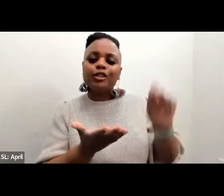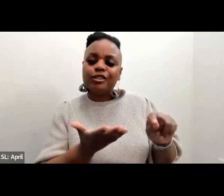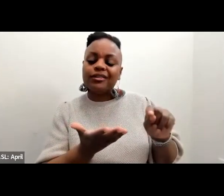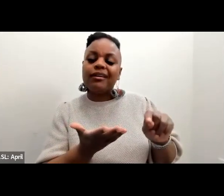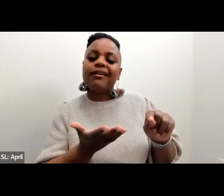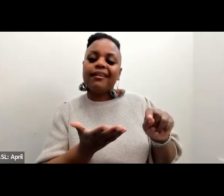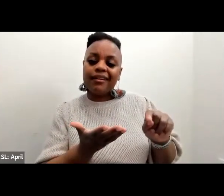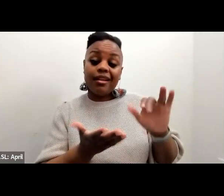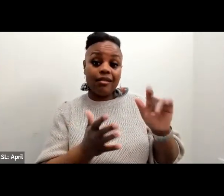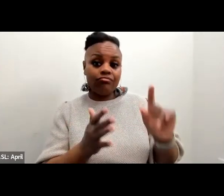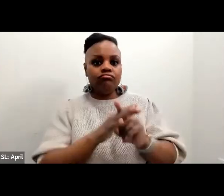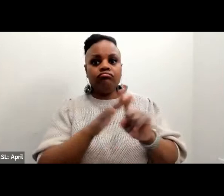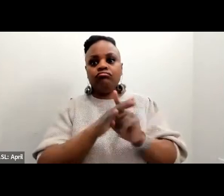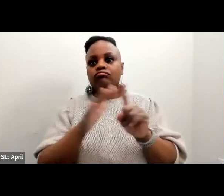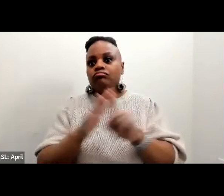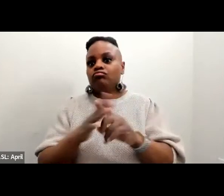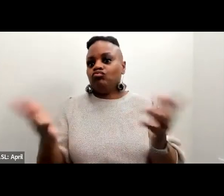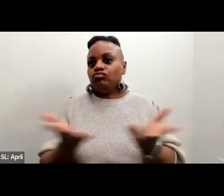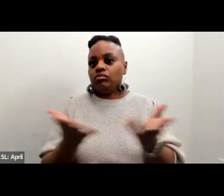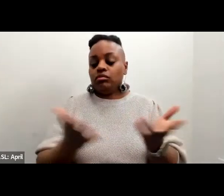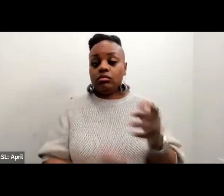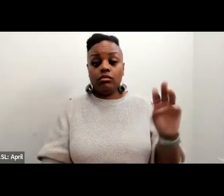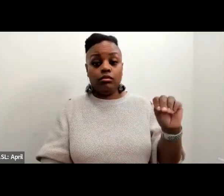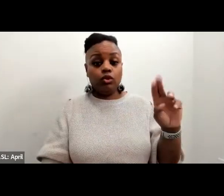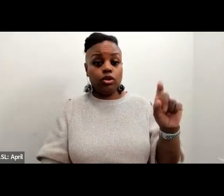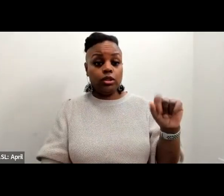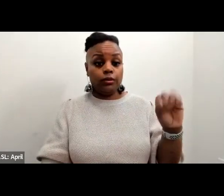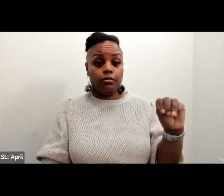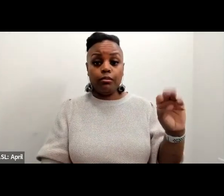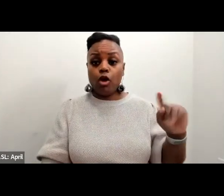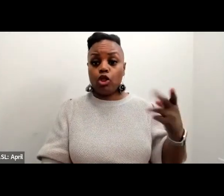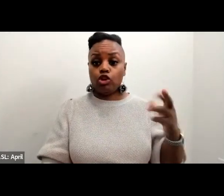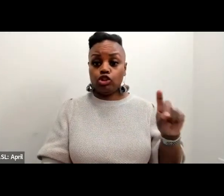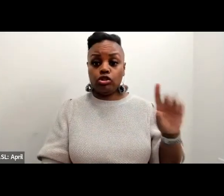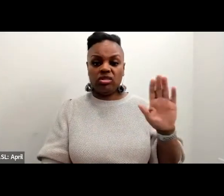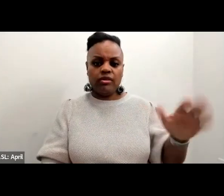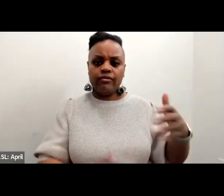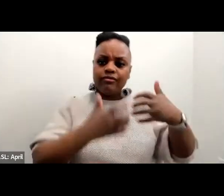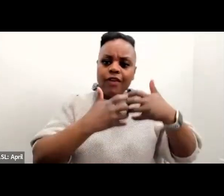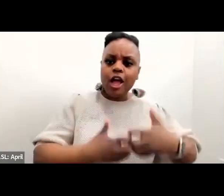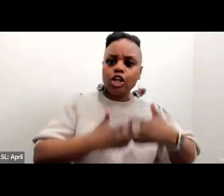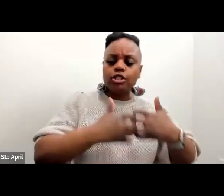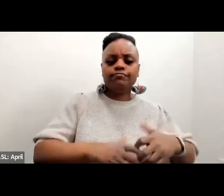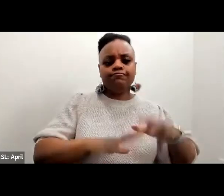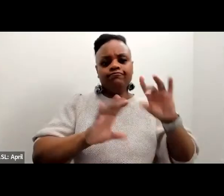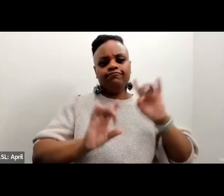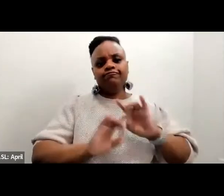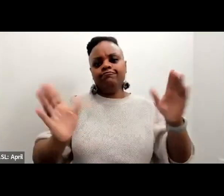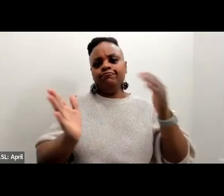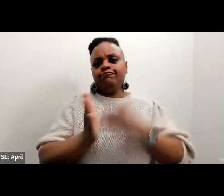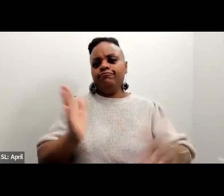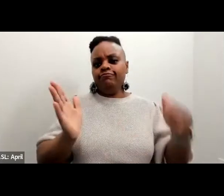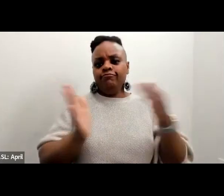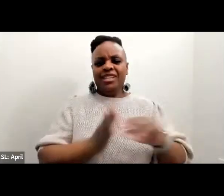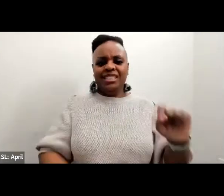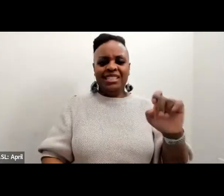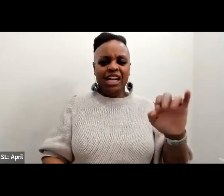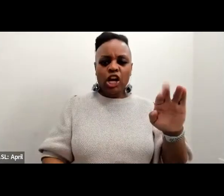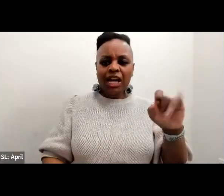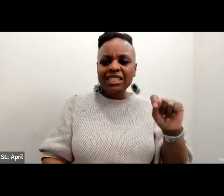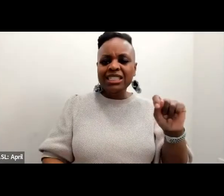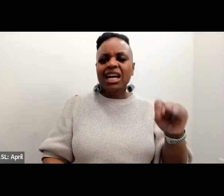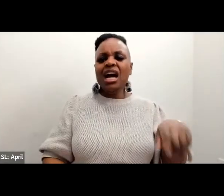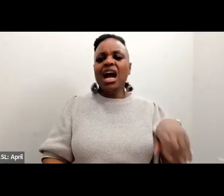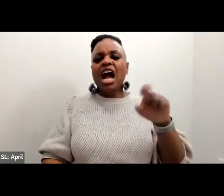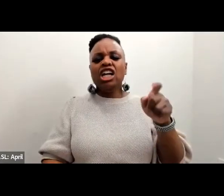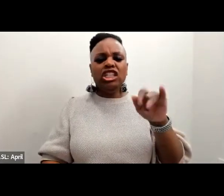of jihadism, of terrorist violence? Does repression, as we've seen, to unprecedented lengths in Egypt